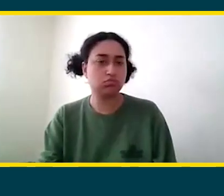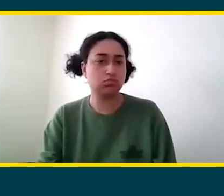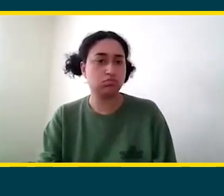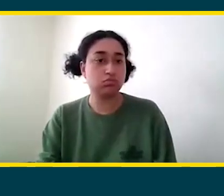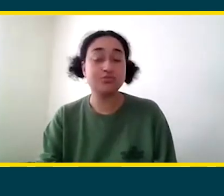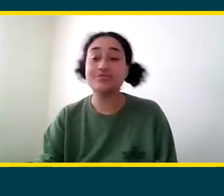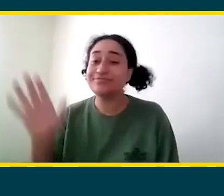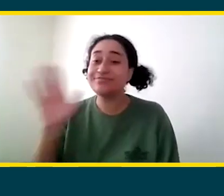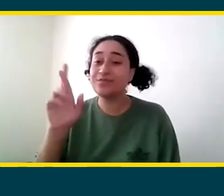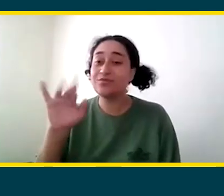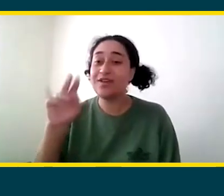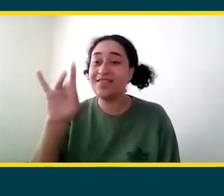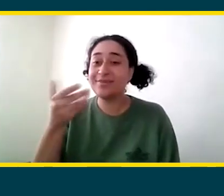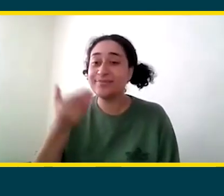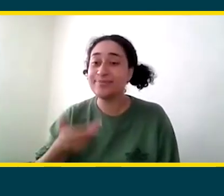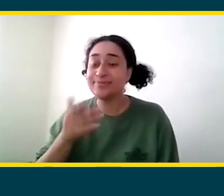This is Riley.